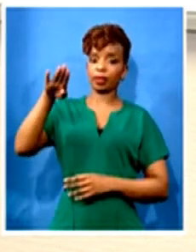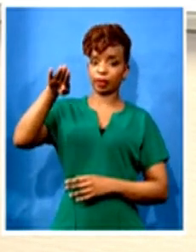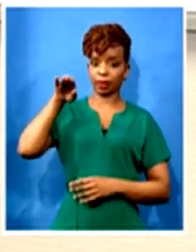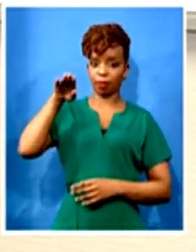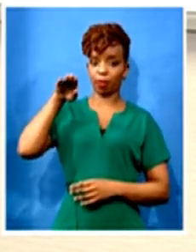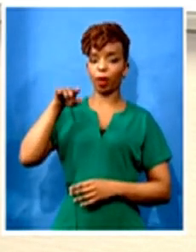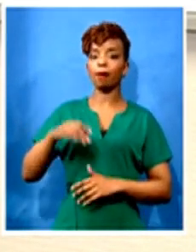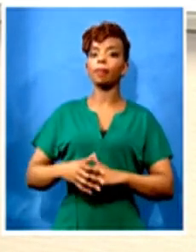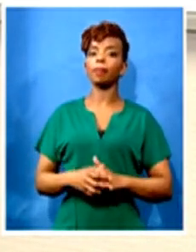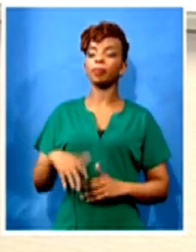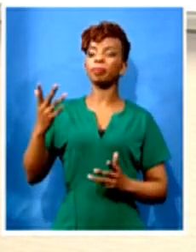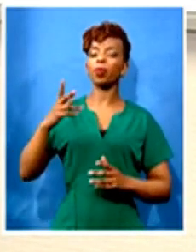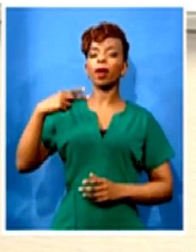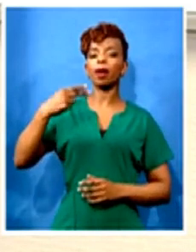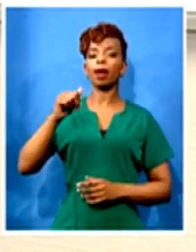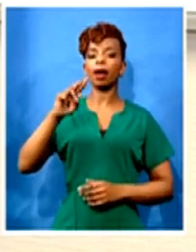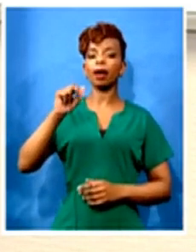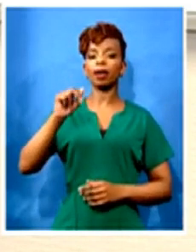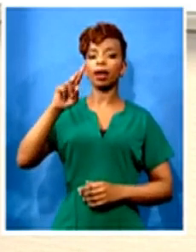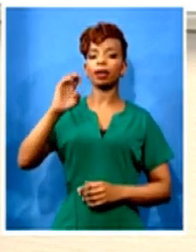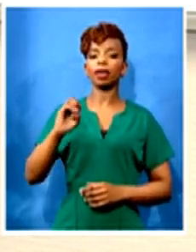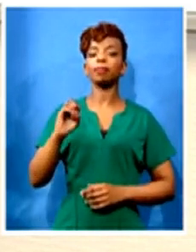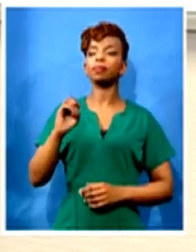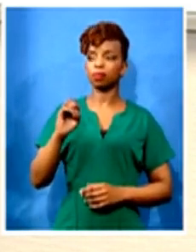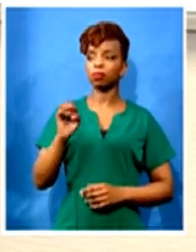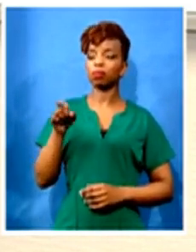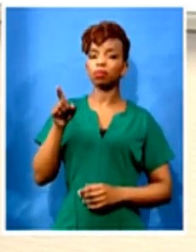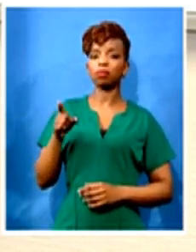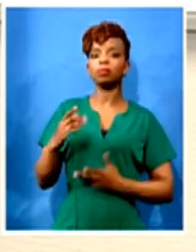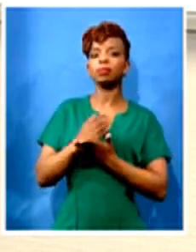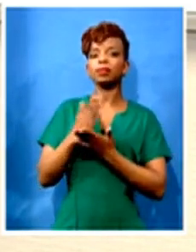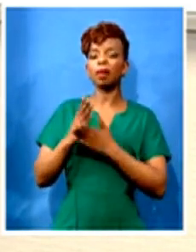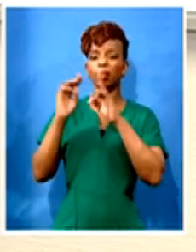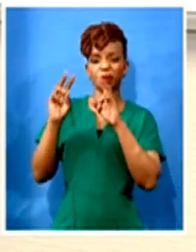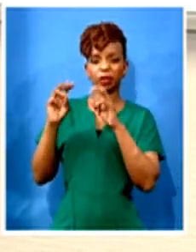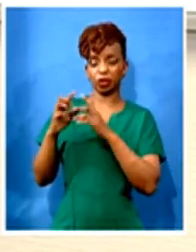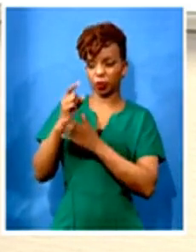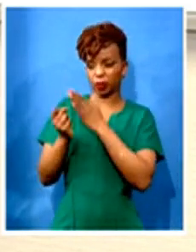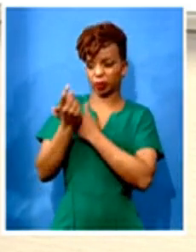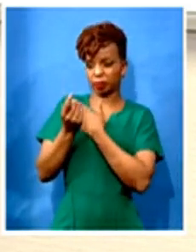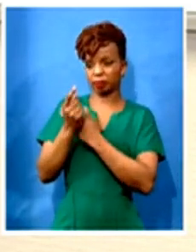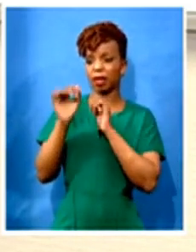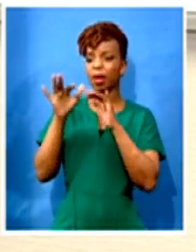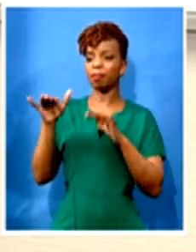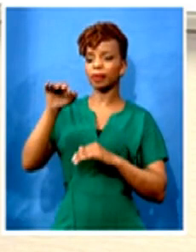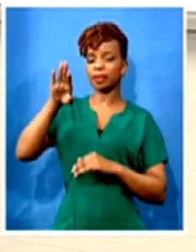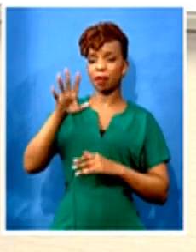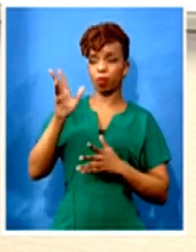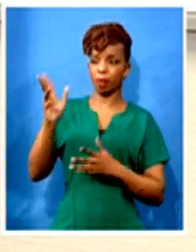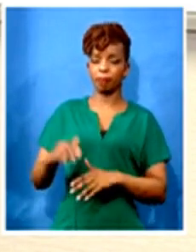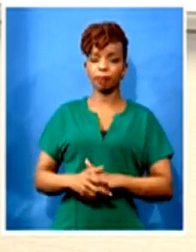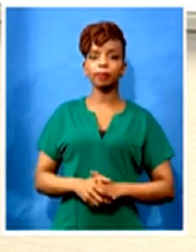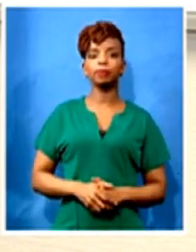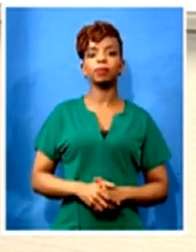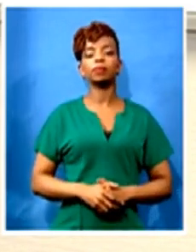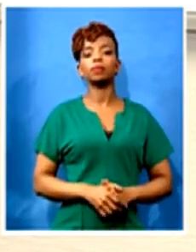Zimbabwe? How will that help in solving the issues that the Zimbabwean people are facing? You will know for a fact that during the apartheid, during